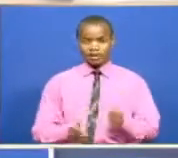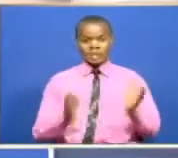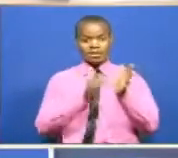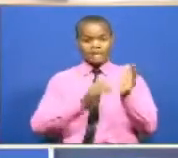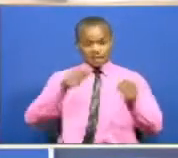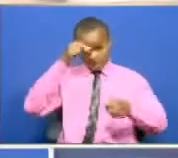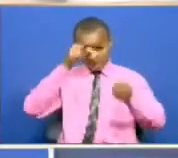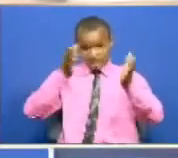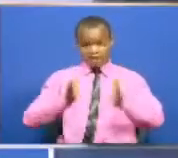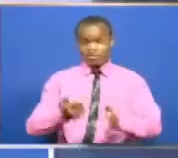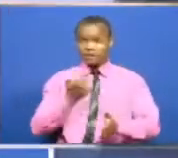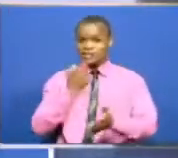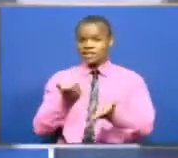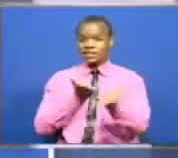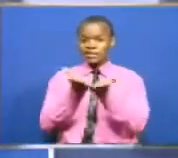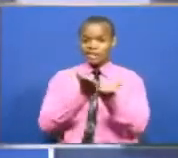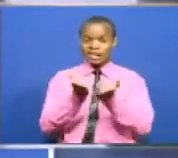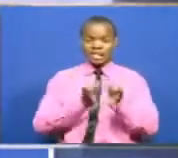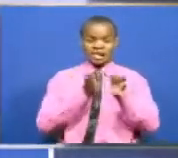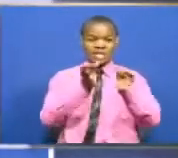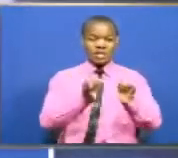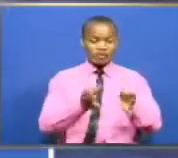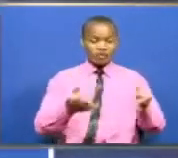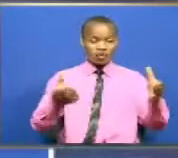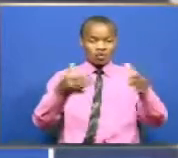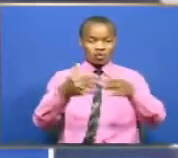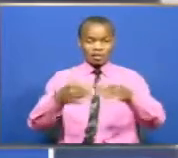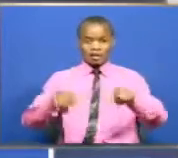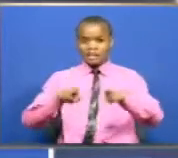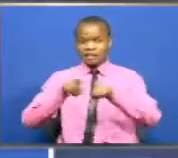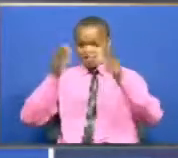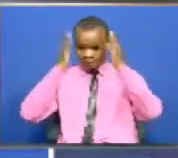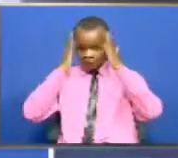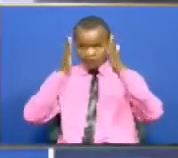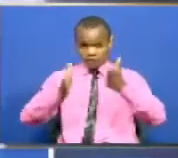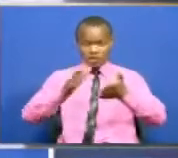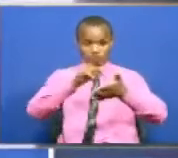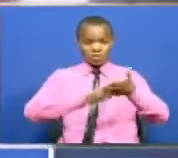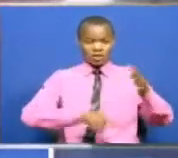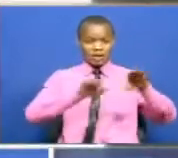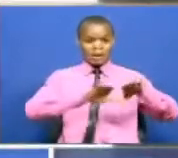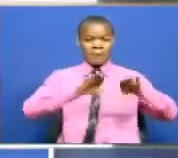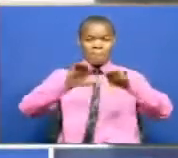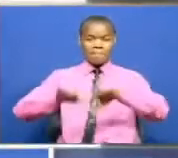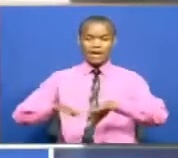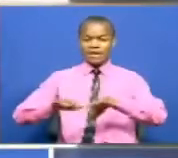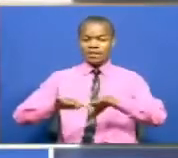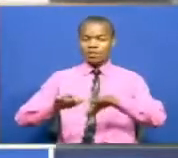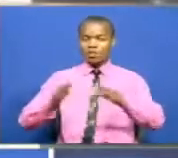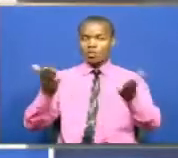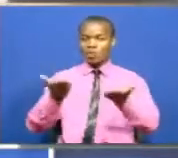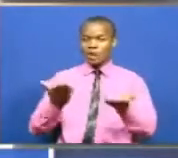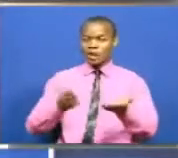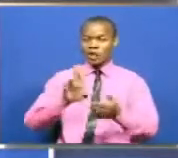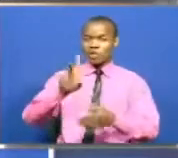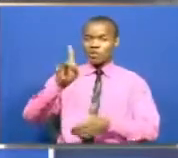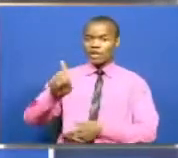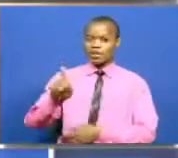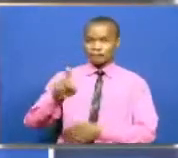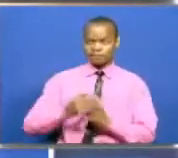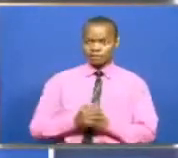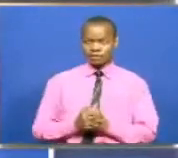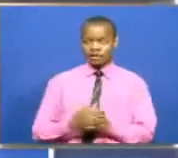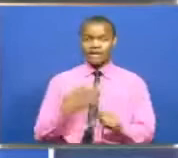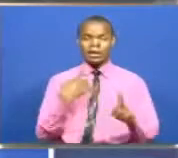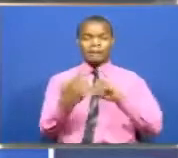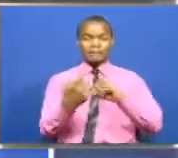as an envoy should the team be constituted, saying focus will be directed to markets in the Middle East and United Kingdom. He was speaking in